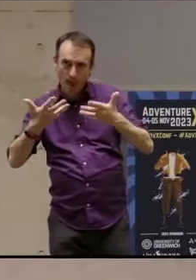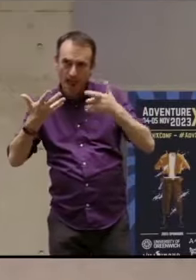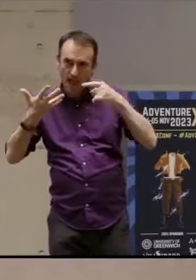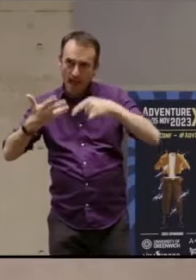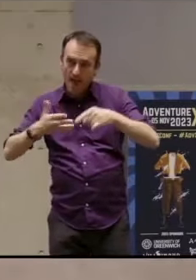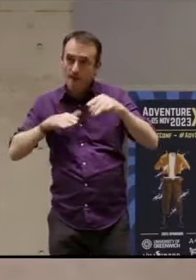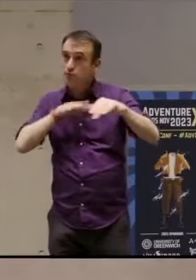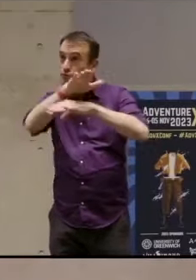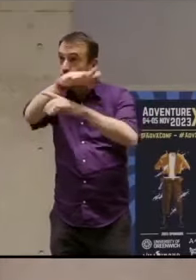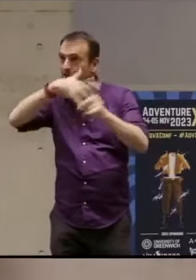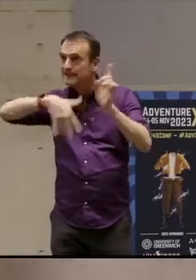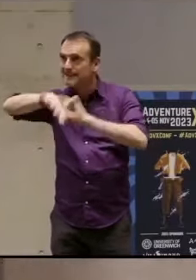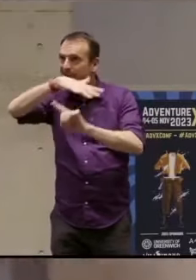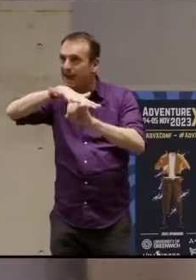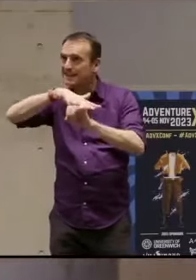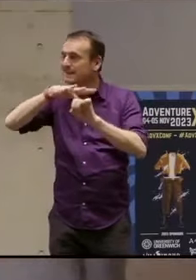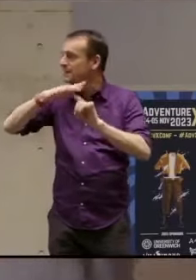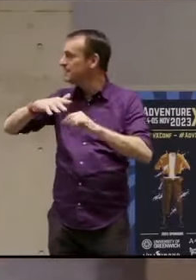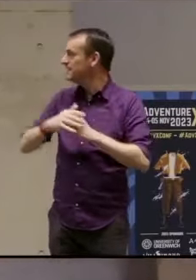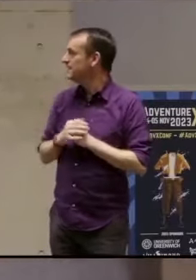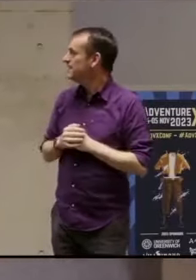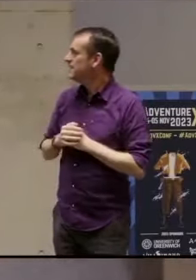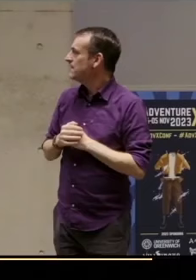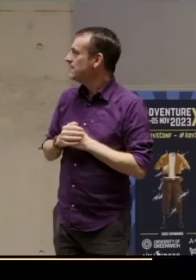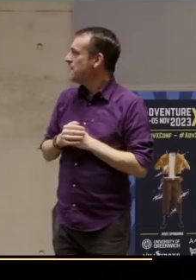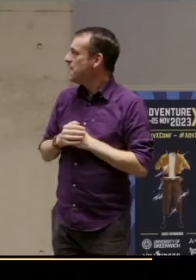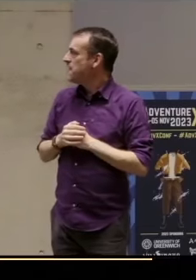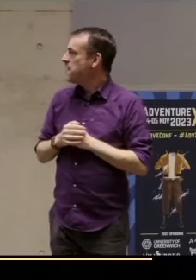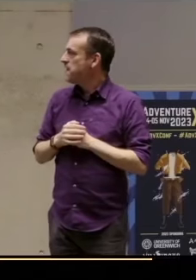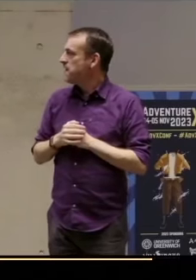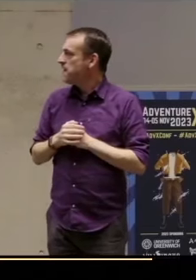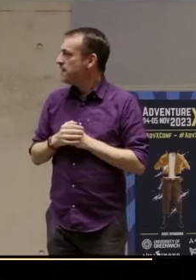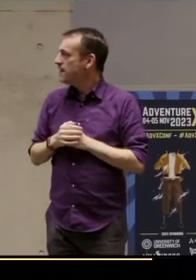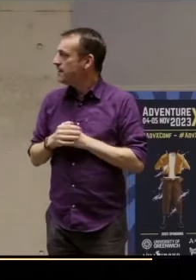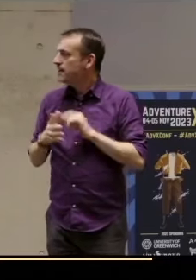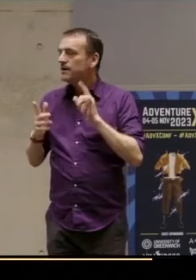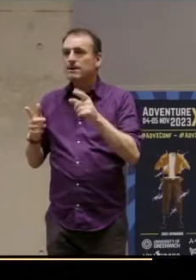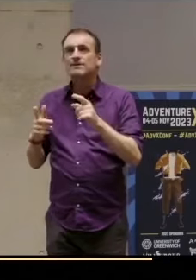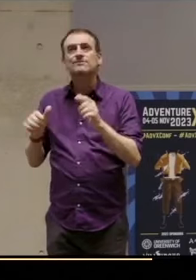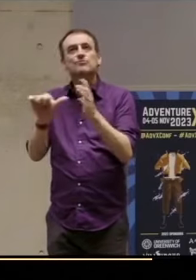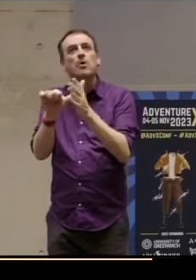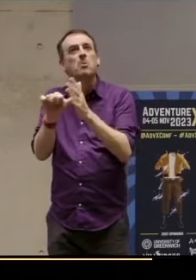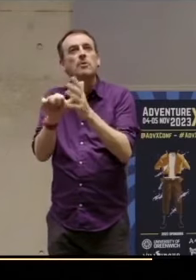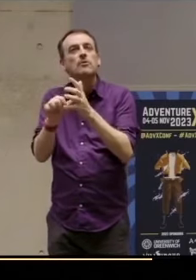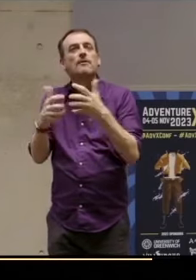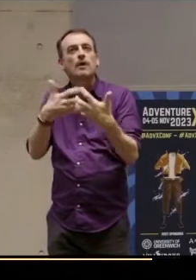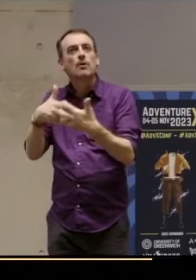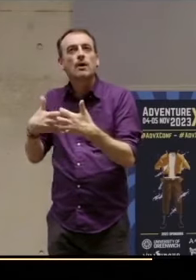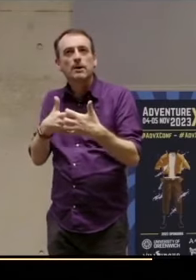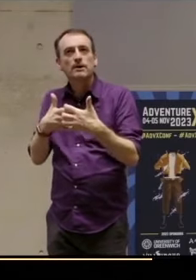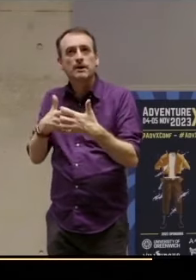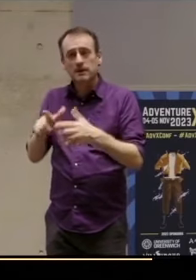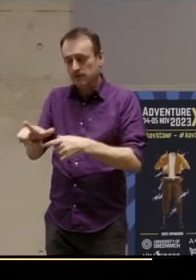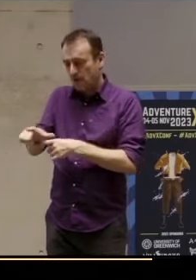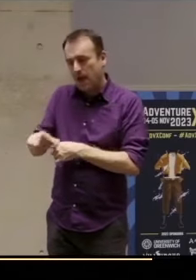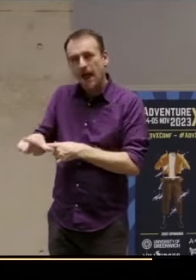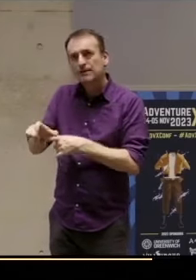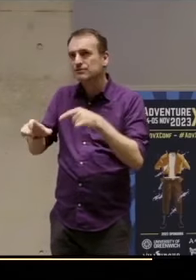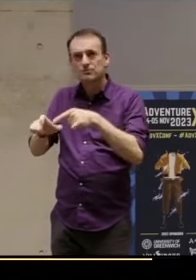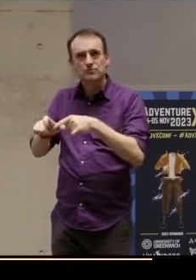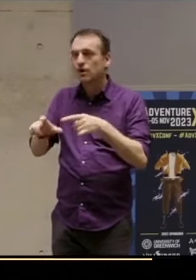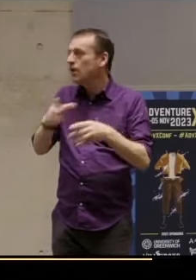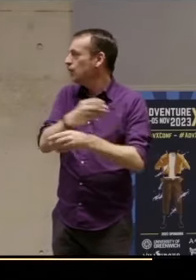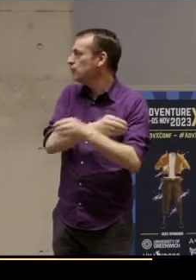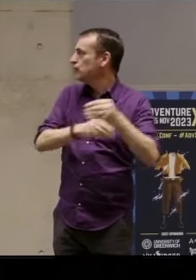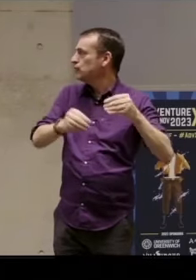society. Due to the Atari 8-bit computer's limitations, the mouse-centric point-and-click control scheme is replaced by joystick